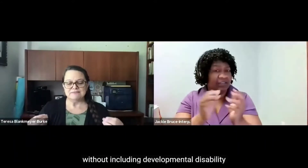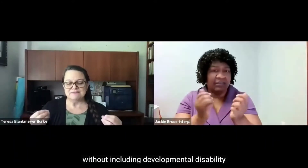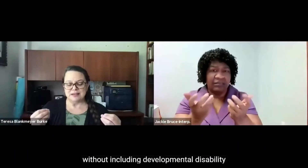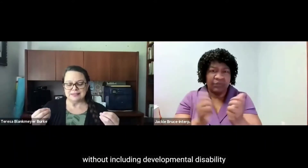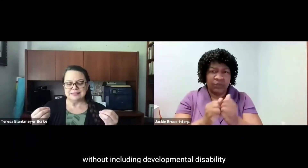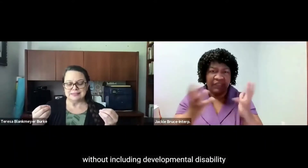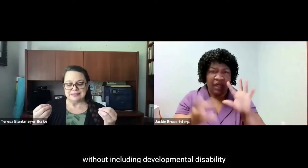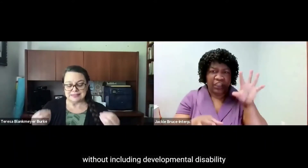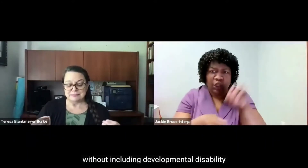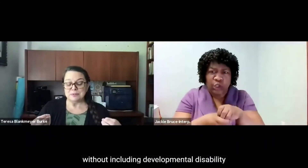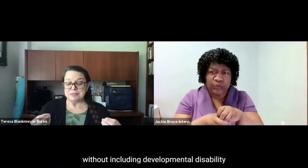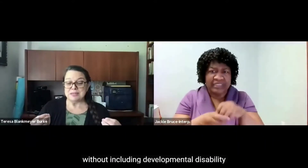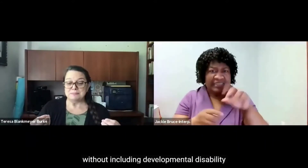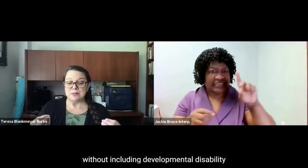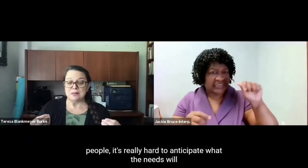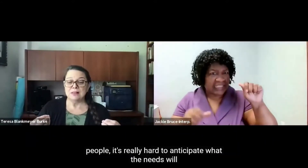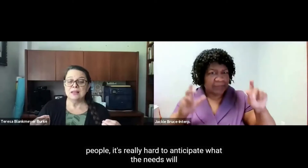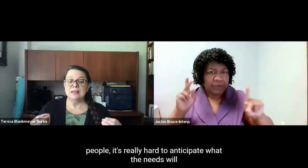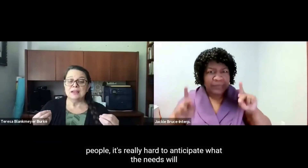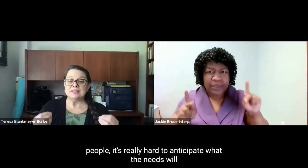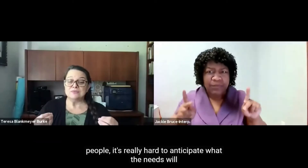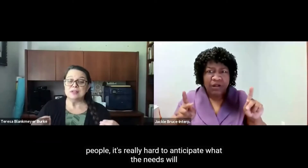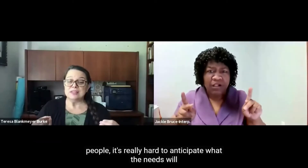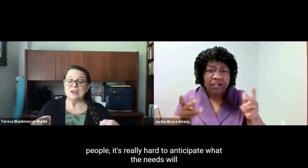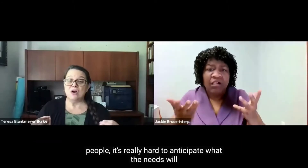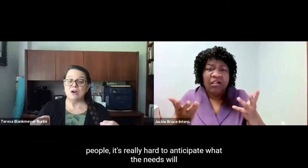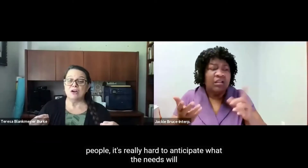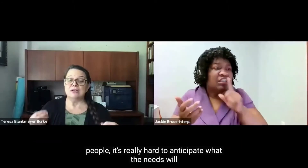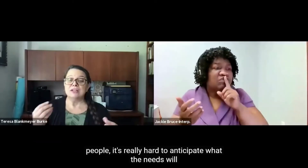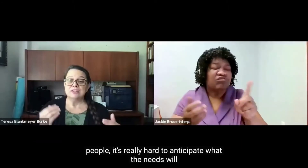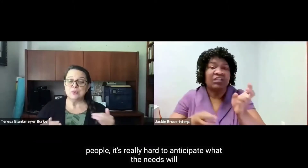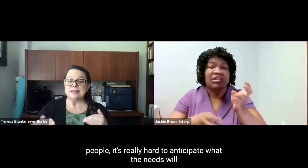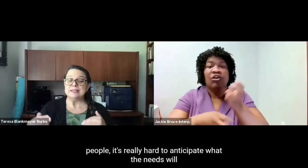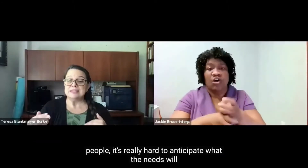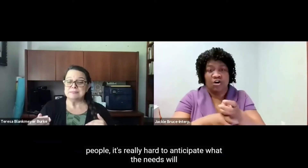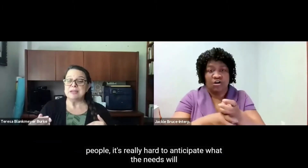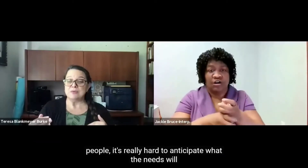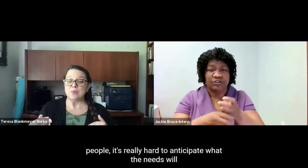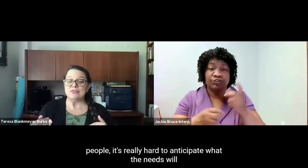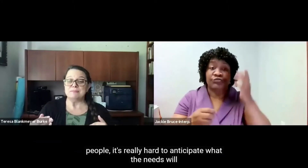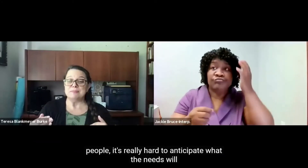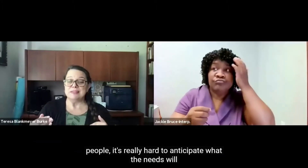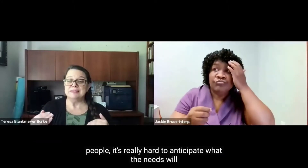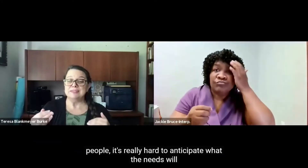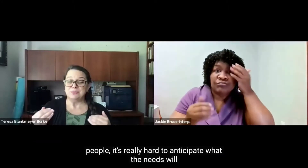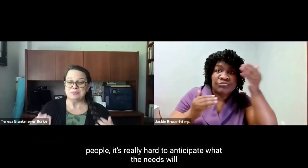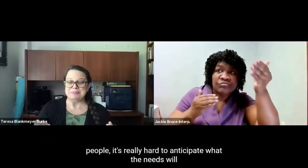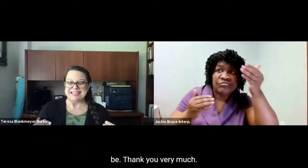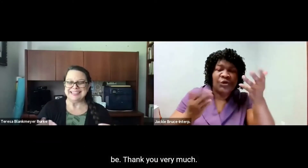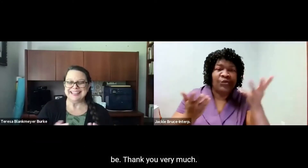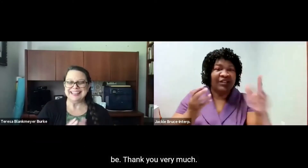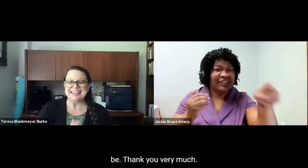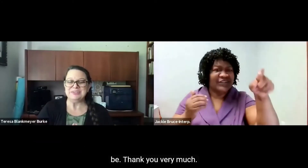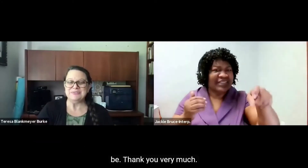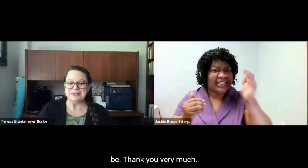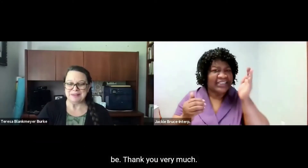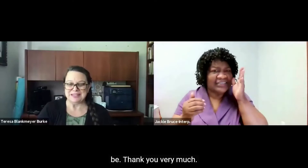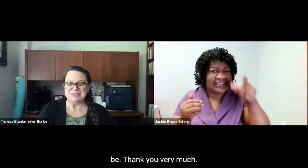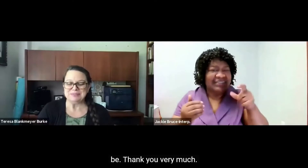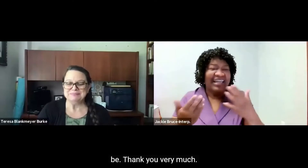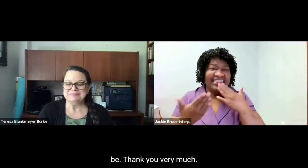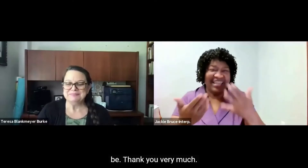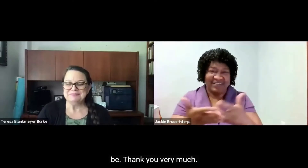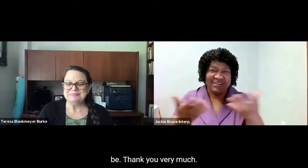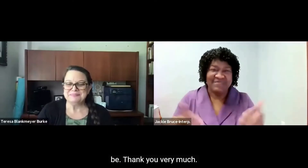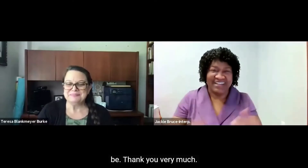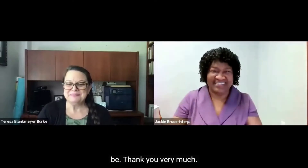including disabled people, it's really hard to anticipate what the needs will be. Thank you very